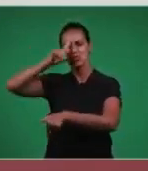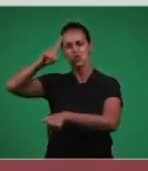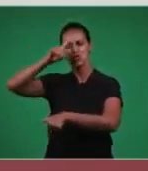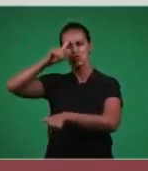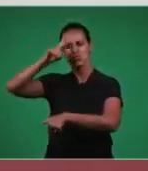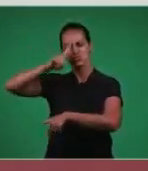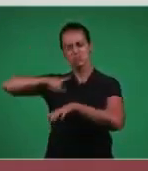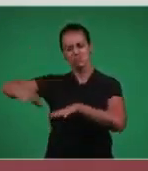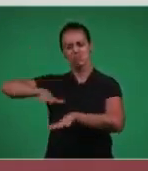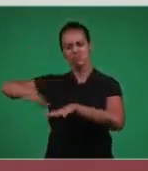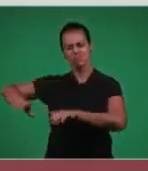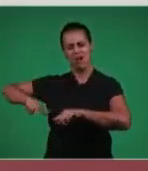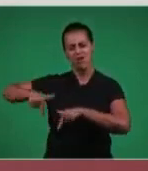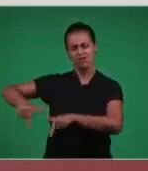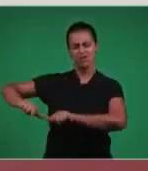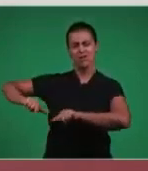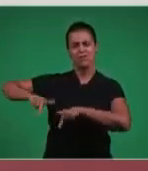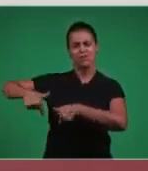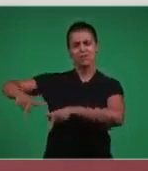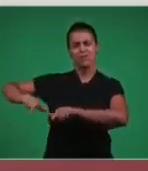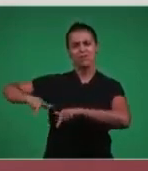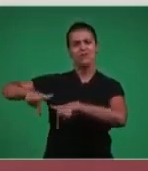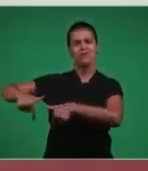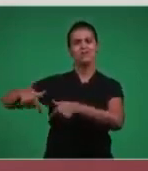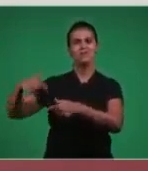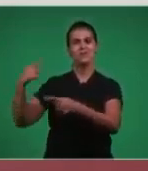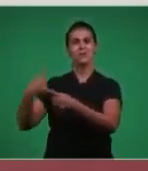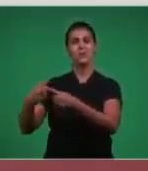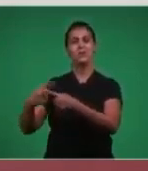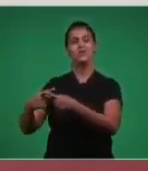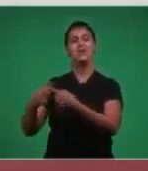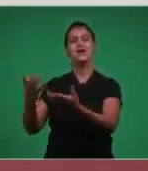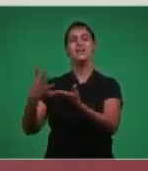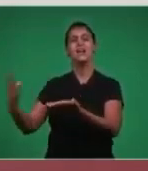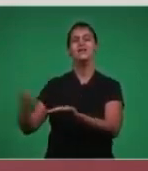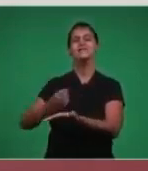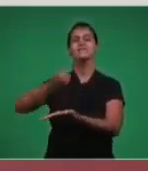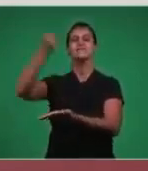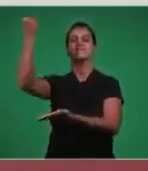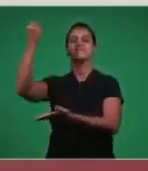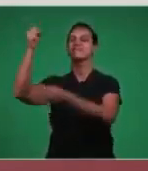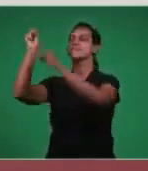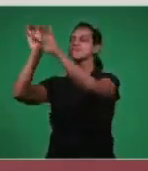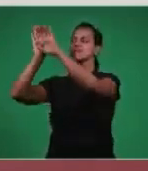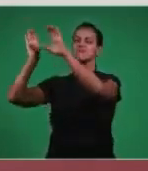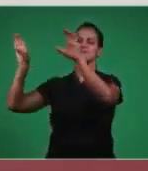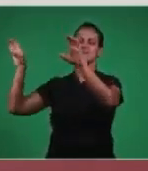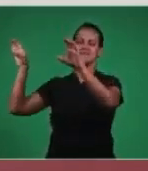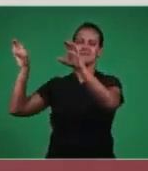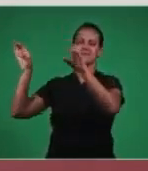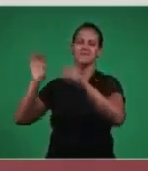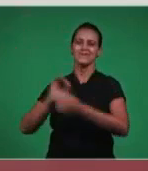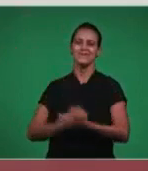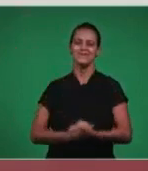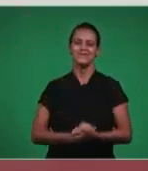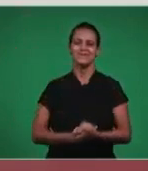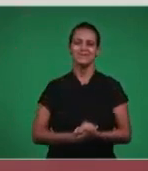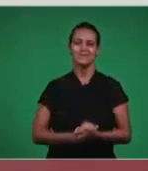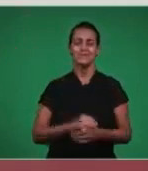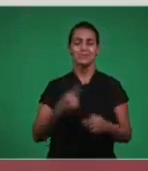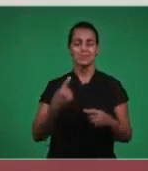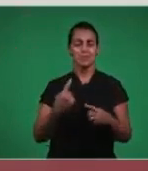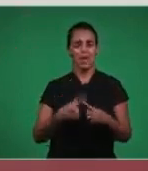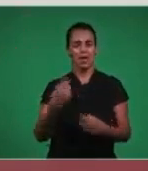that came from eternity and will bring us to eternity. So that everyone may know, science